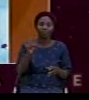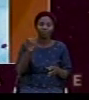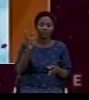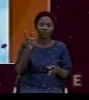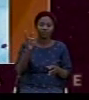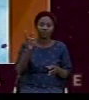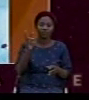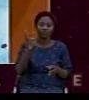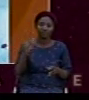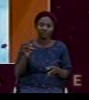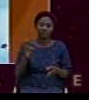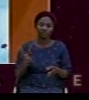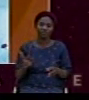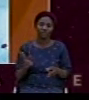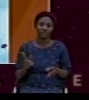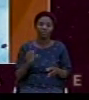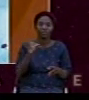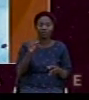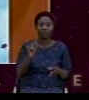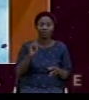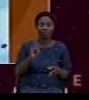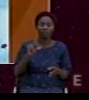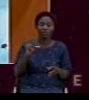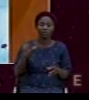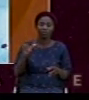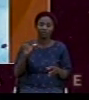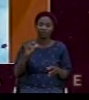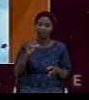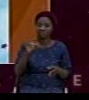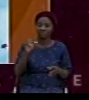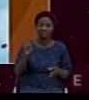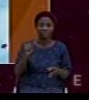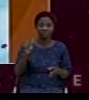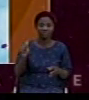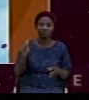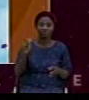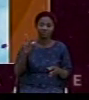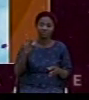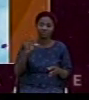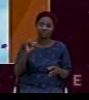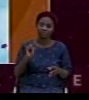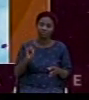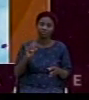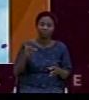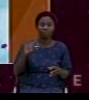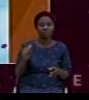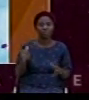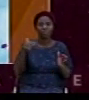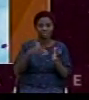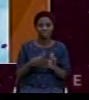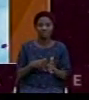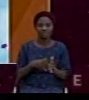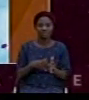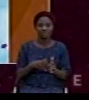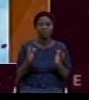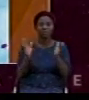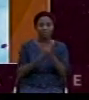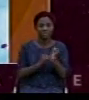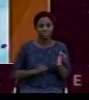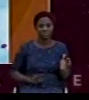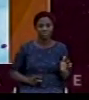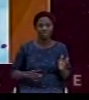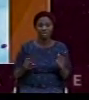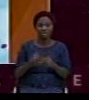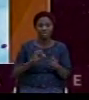was not contemplating on the drug that I took. I remember that I was going to church. Praise the Lord. As I went to church